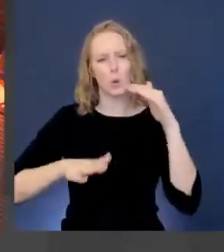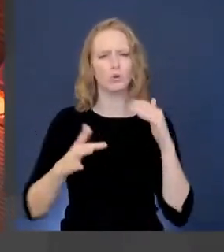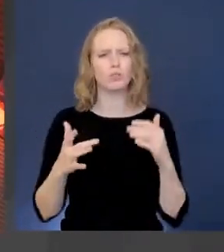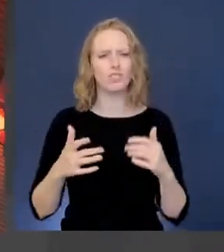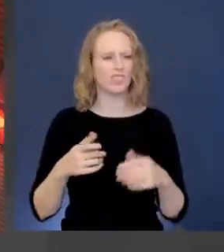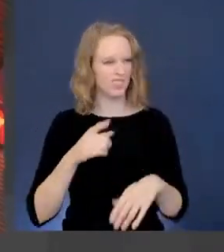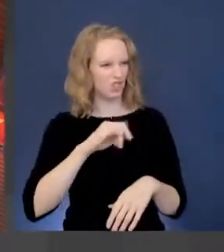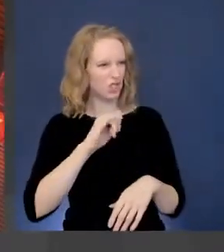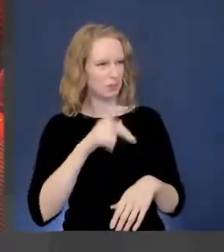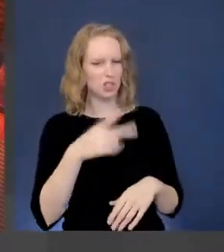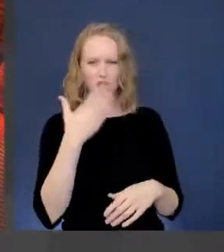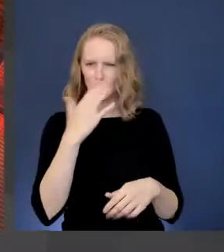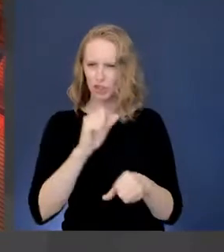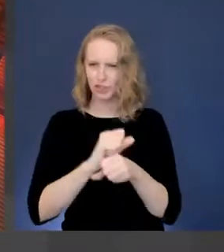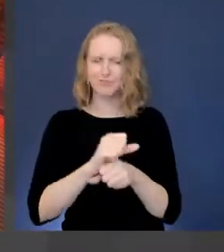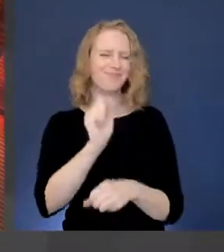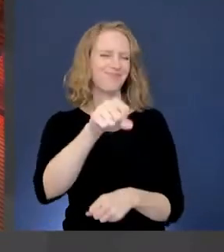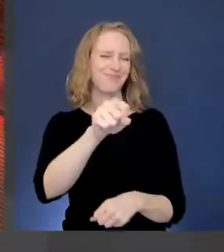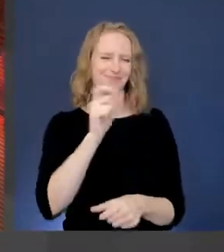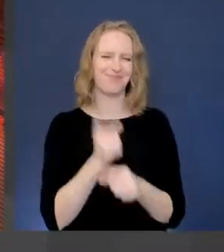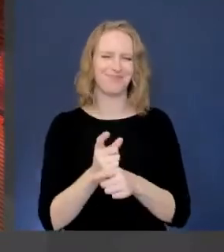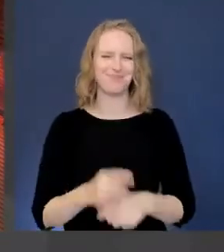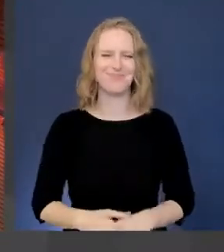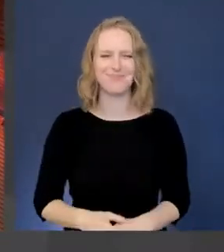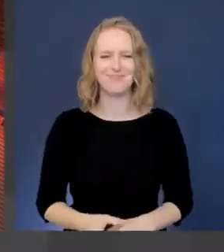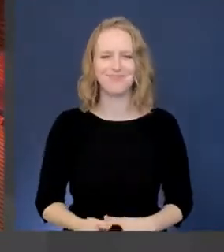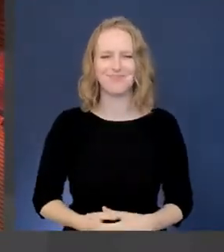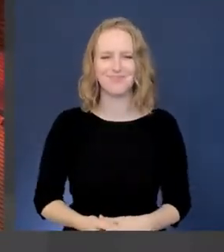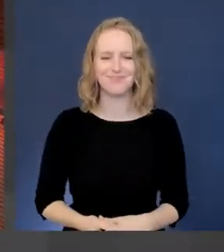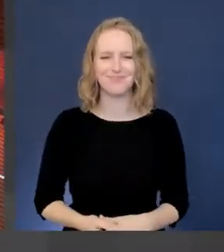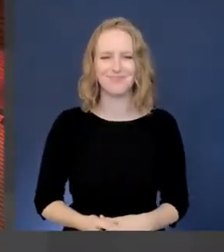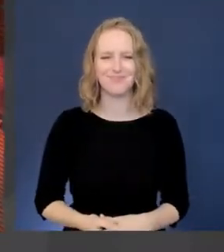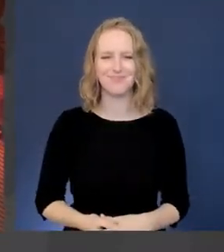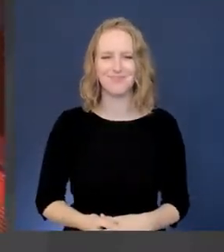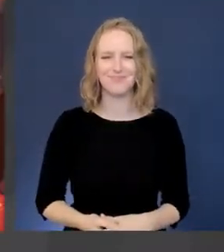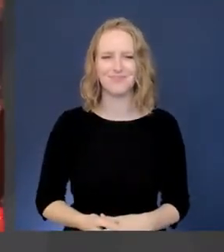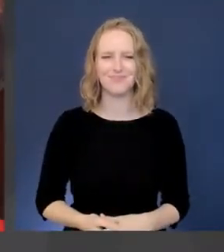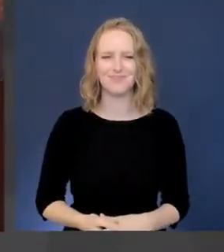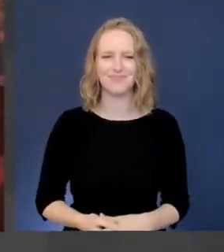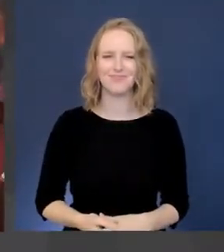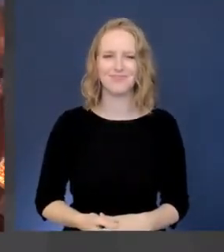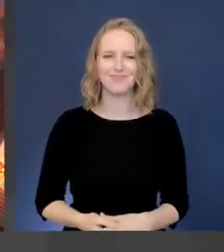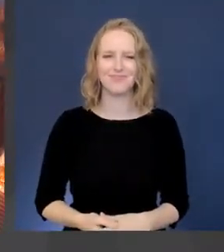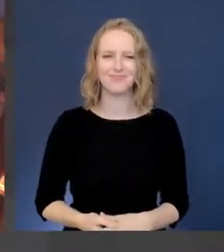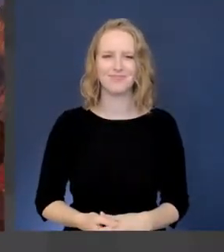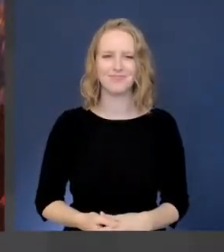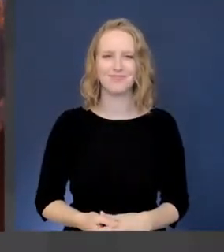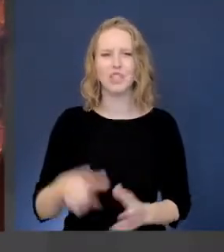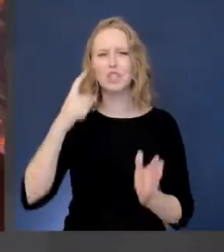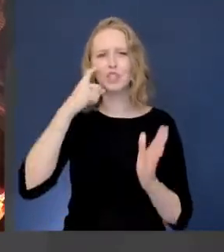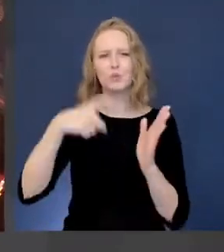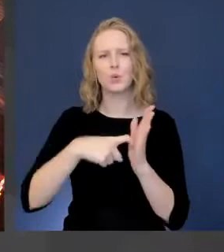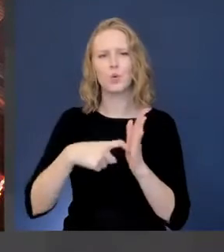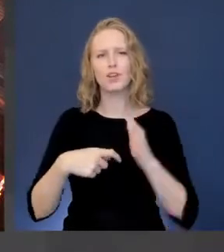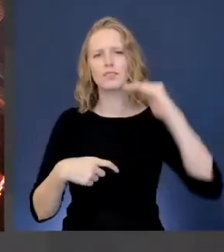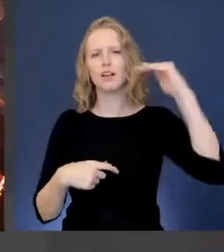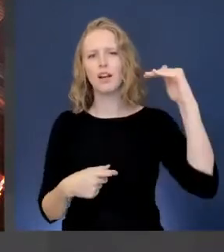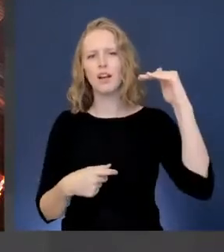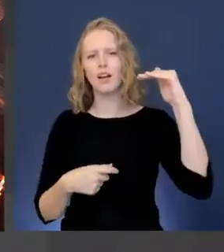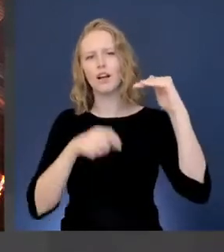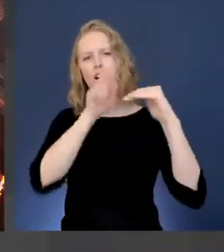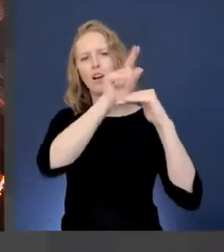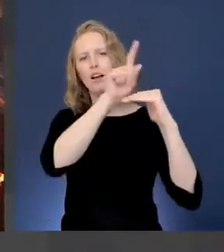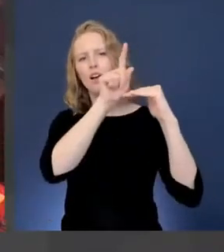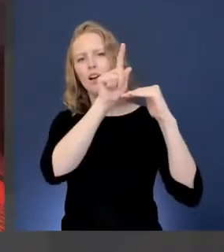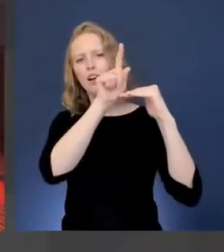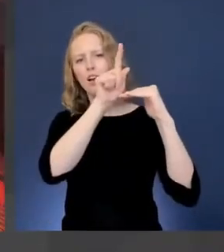well. Yeah, exactly. Oh, and we can see a sneak peek up there in that balcony. That's our tower keeper.